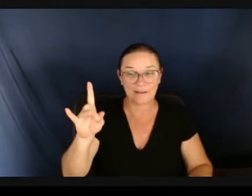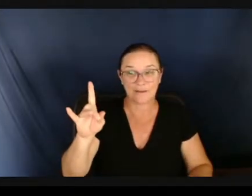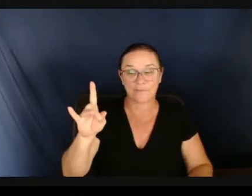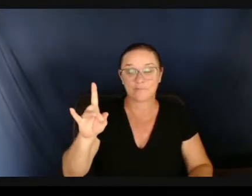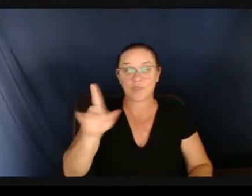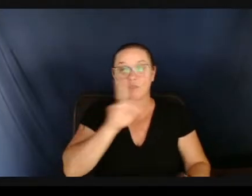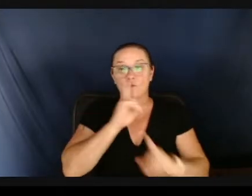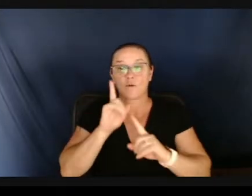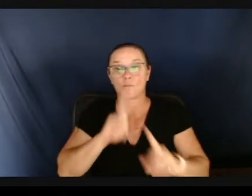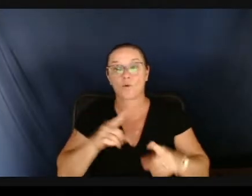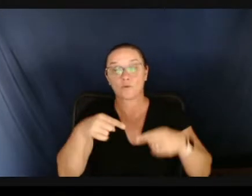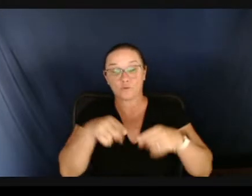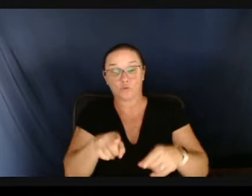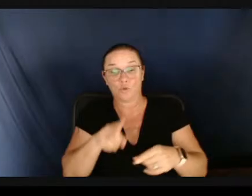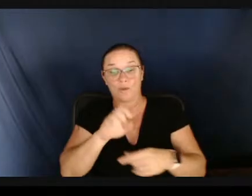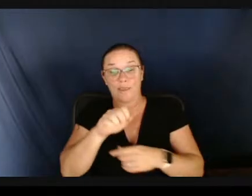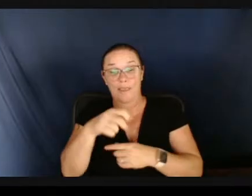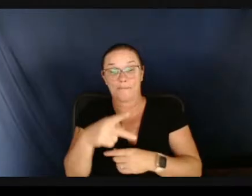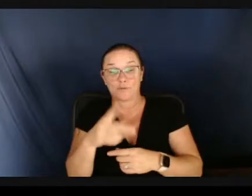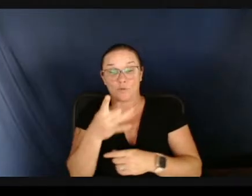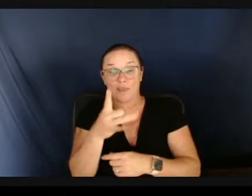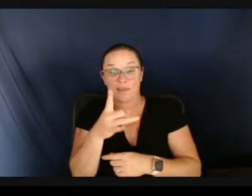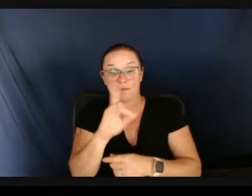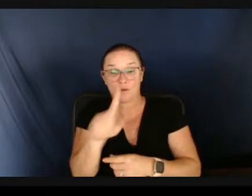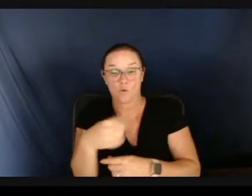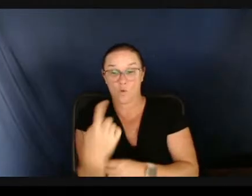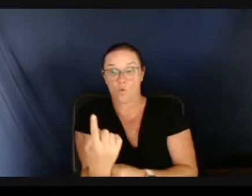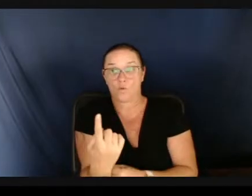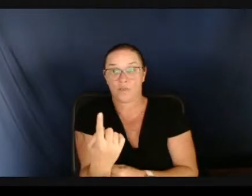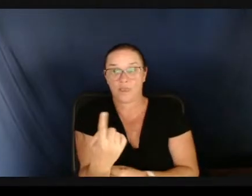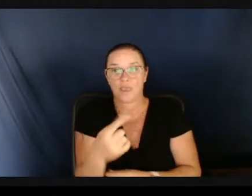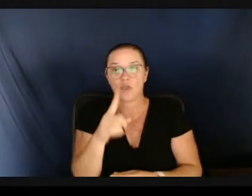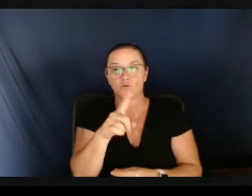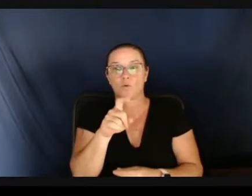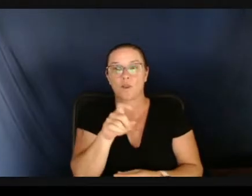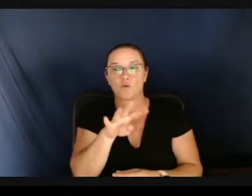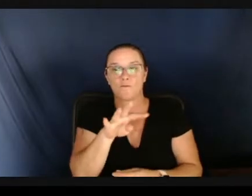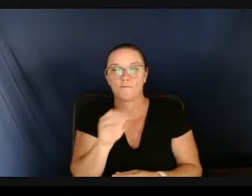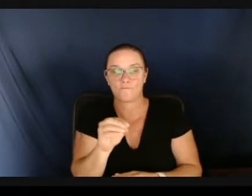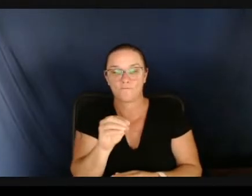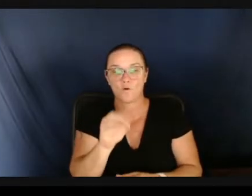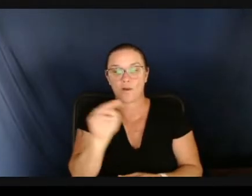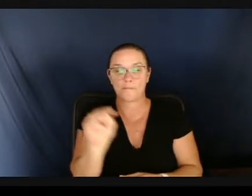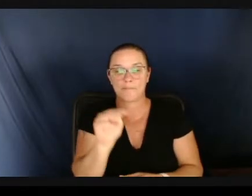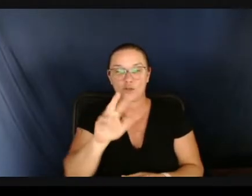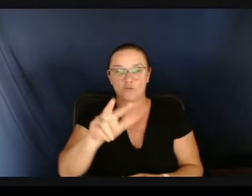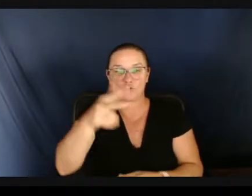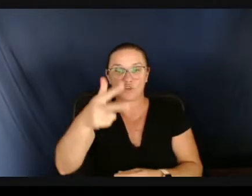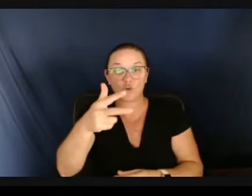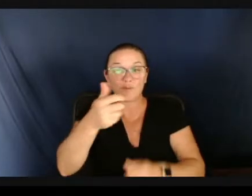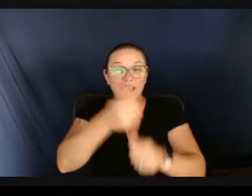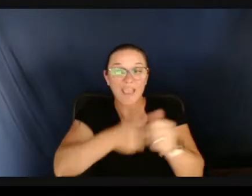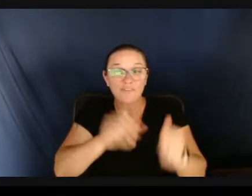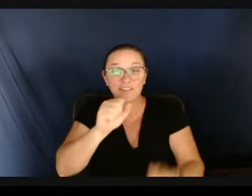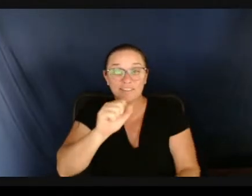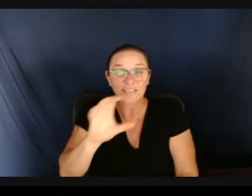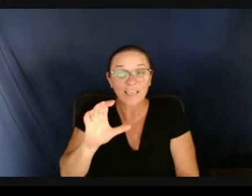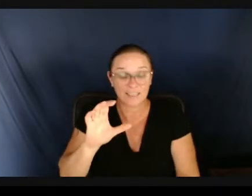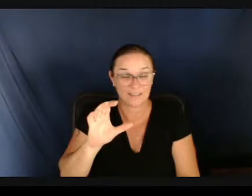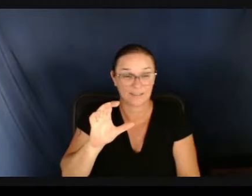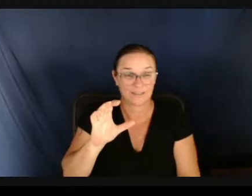that during the episode, lava was coming out on an average of 140 cubic meters per second. So that's the